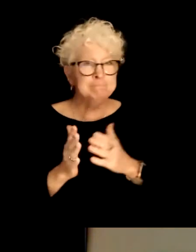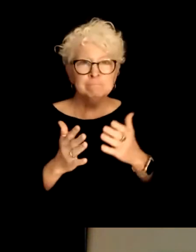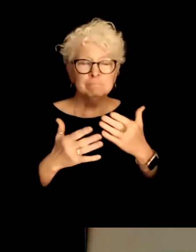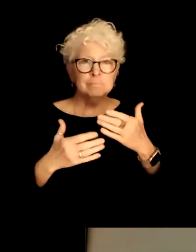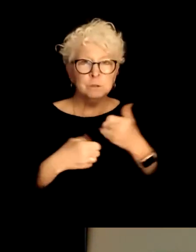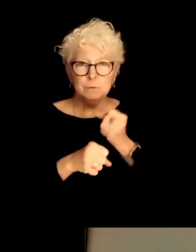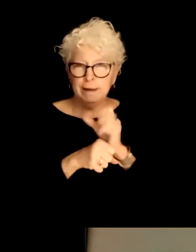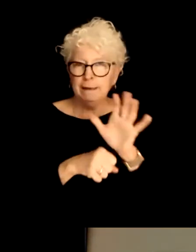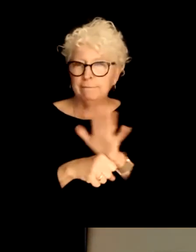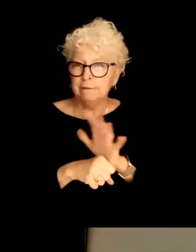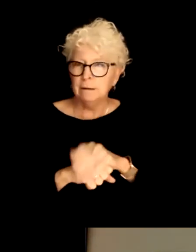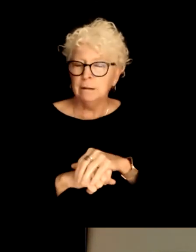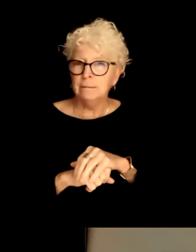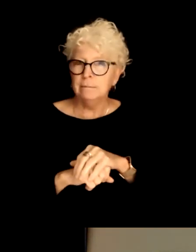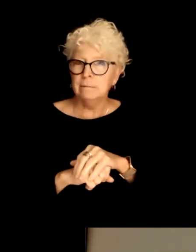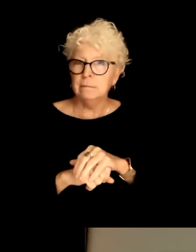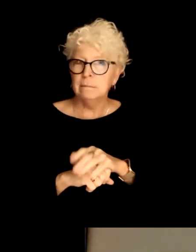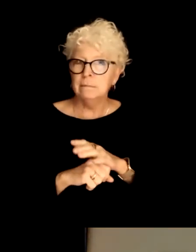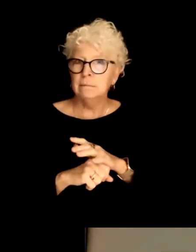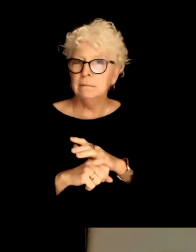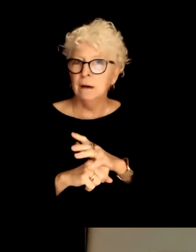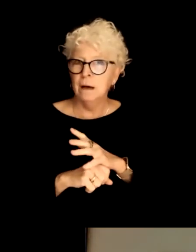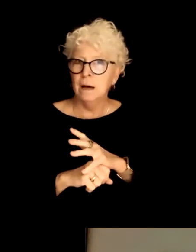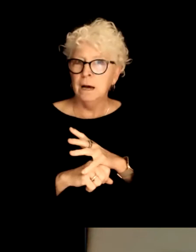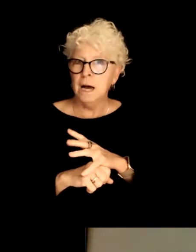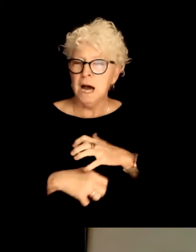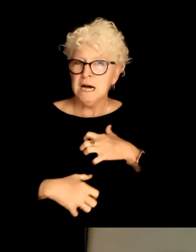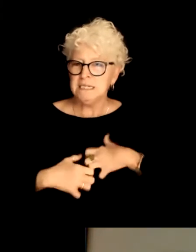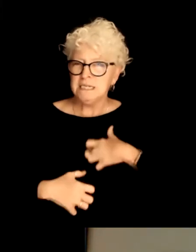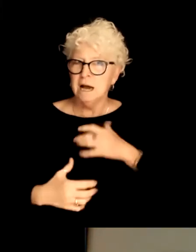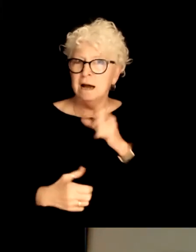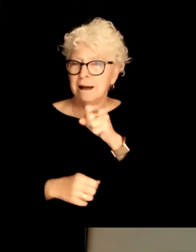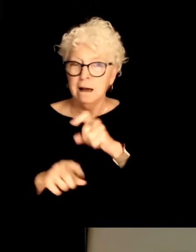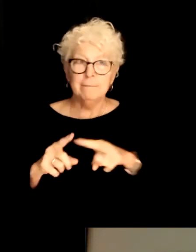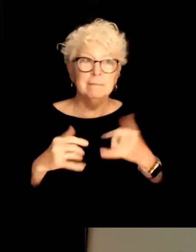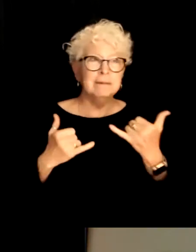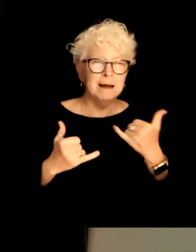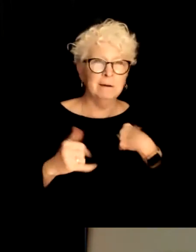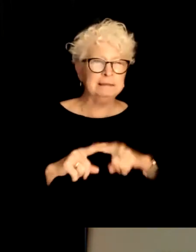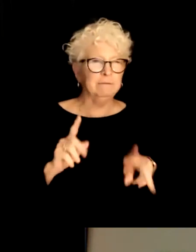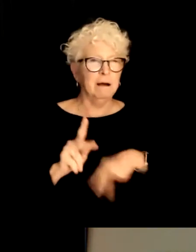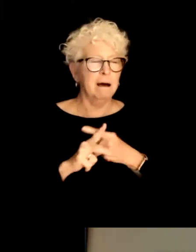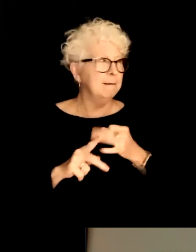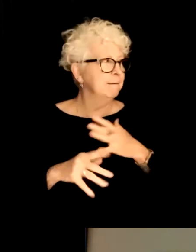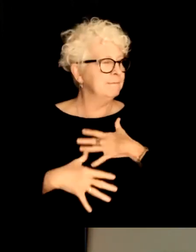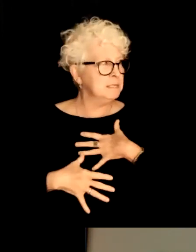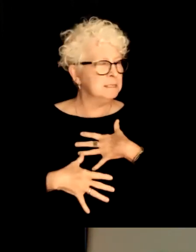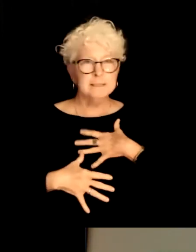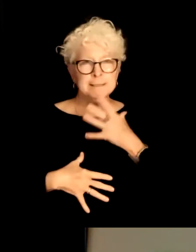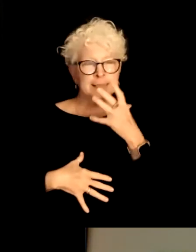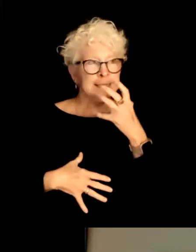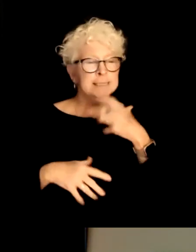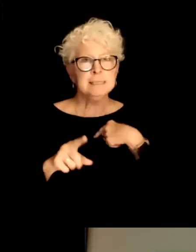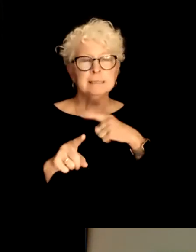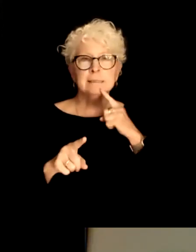film, to be seen and heard, and to have this community be